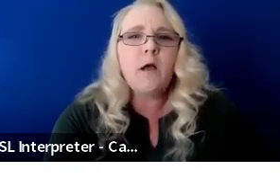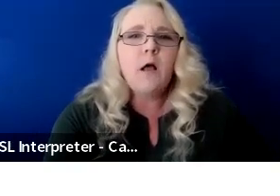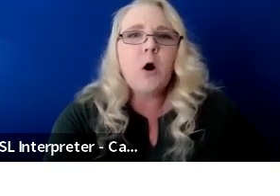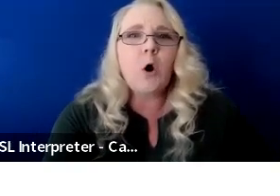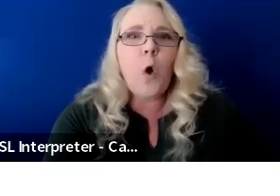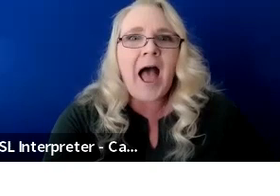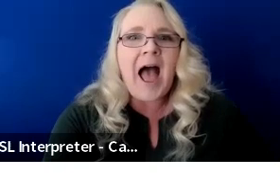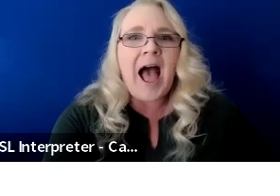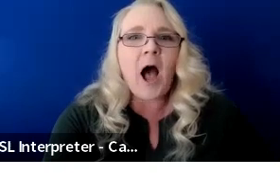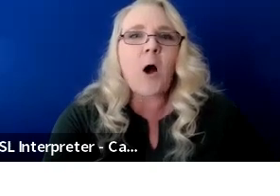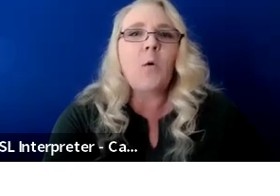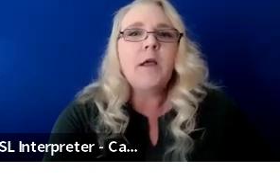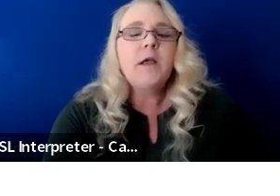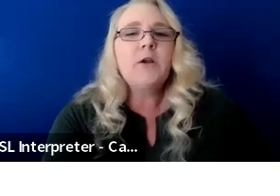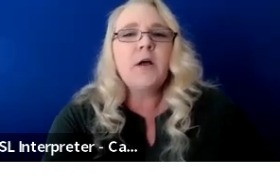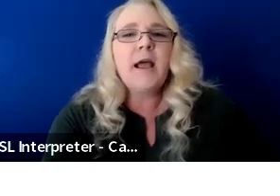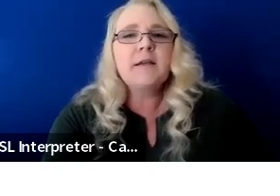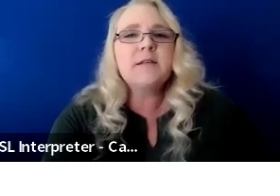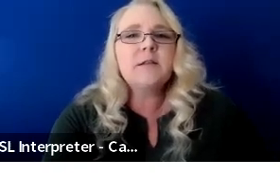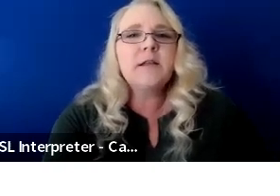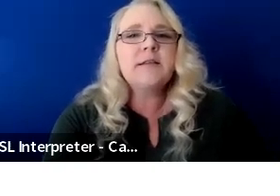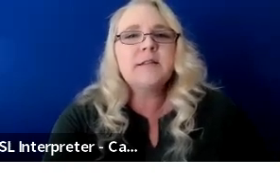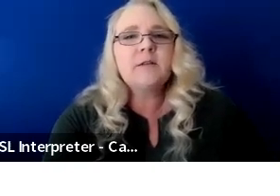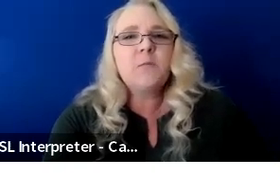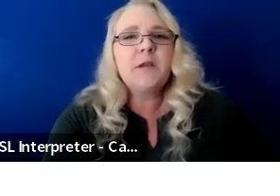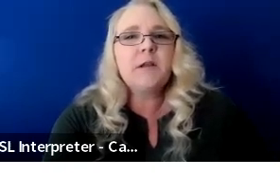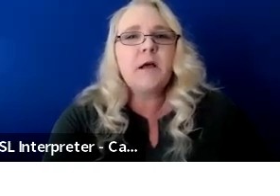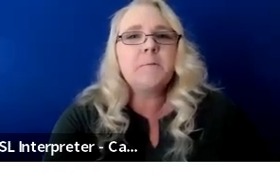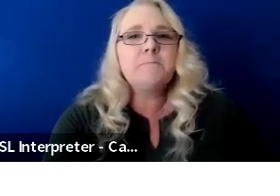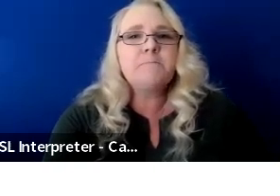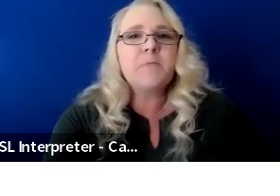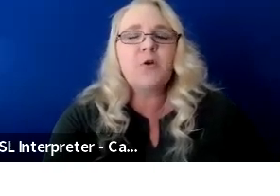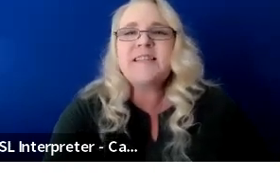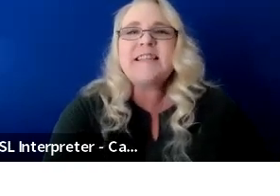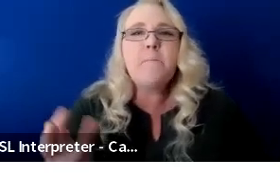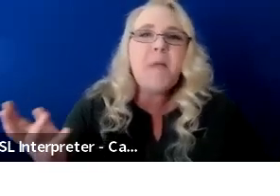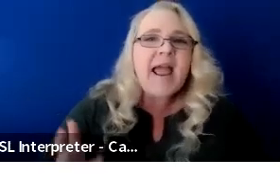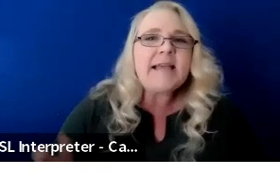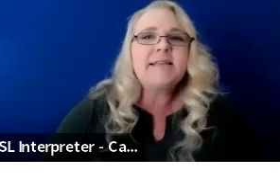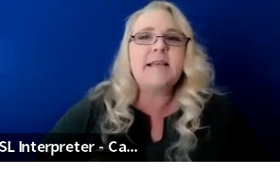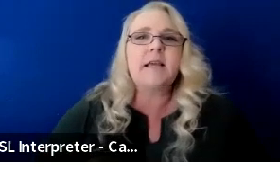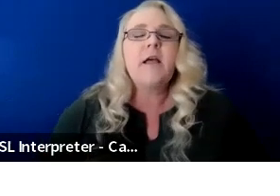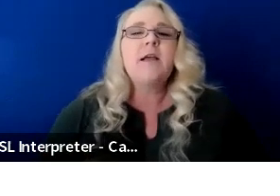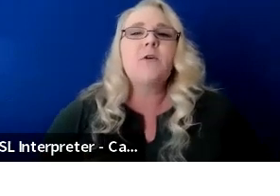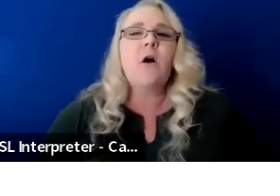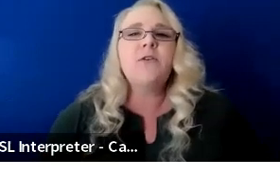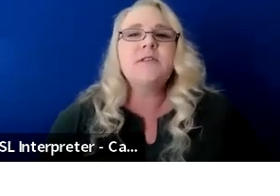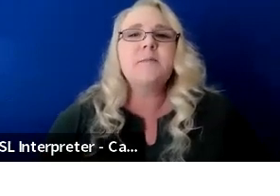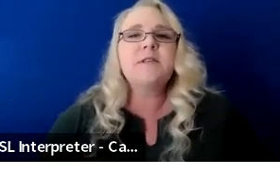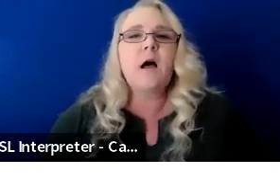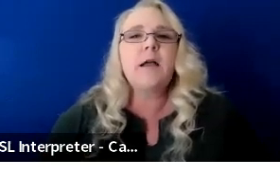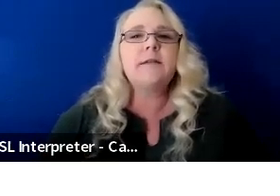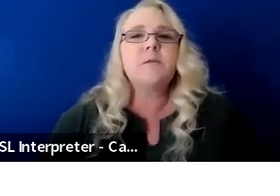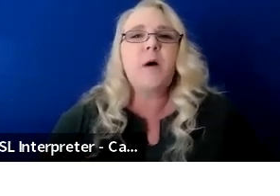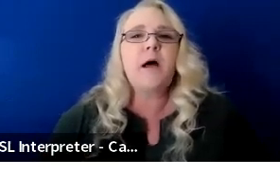whoa, or wow. It's a little bit, or this is amazing. They're all the